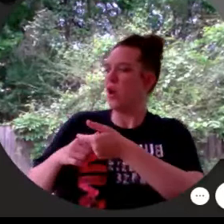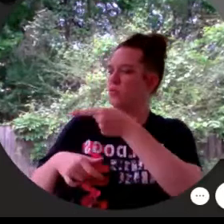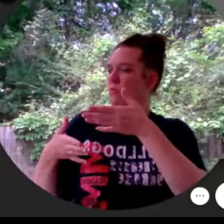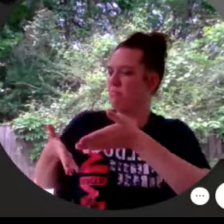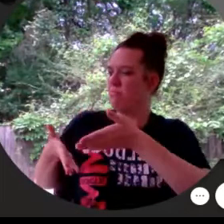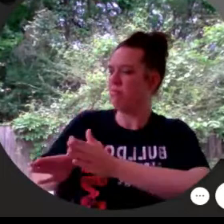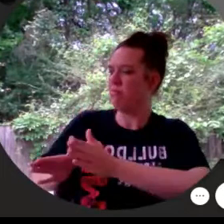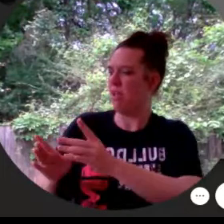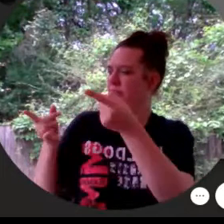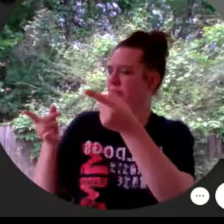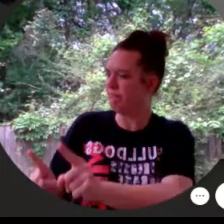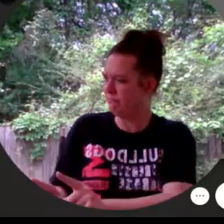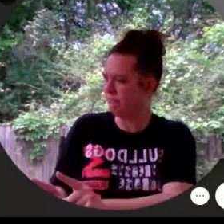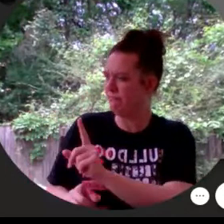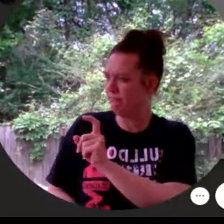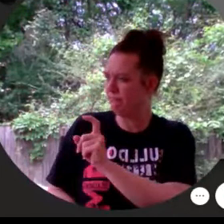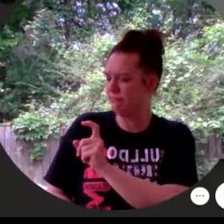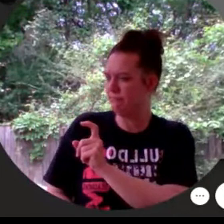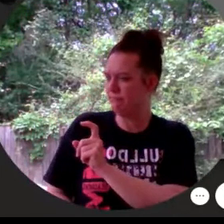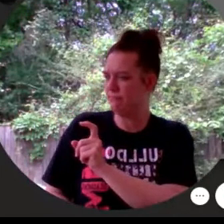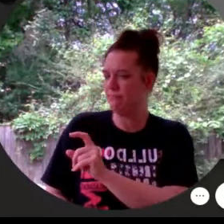happen?